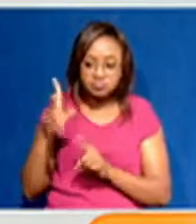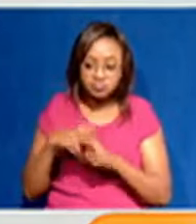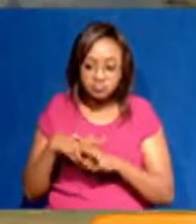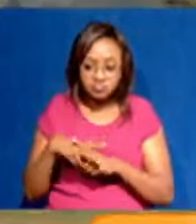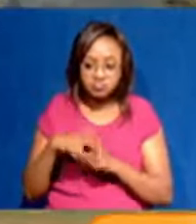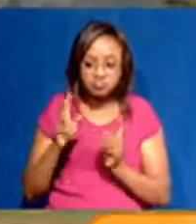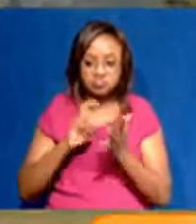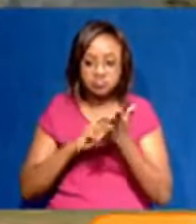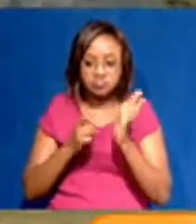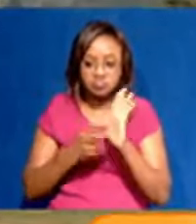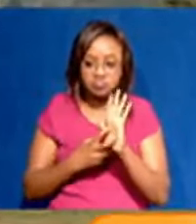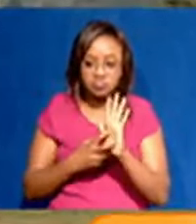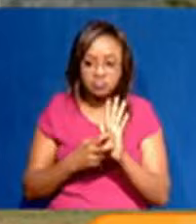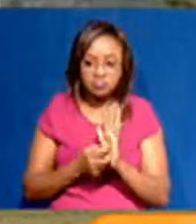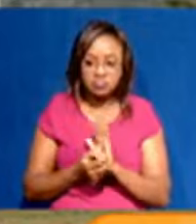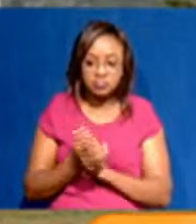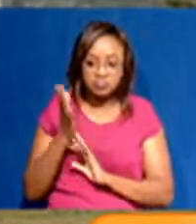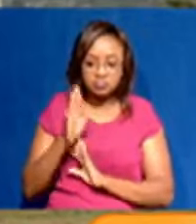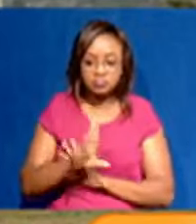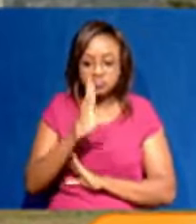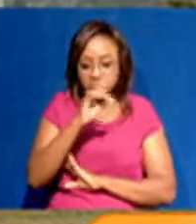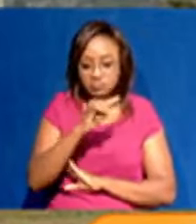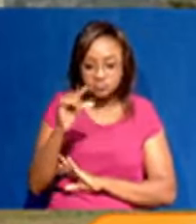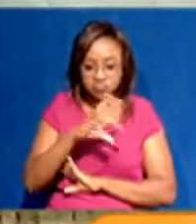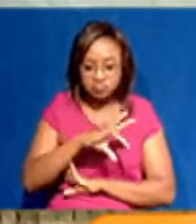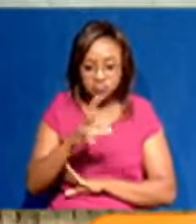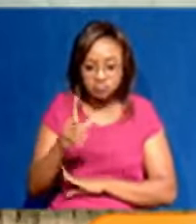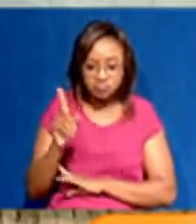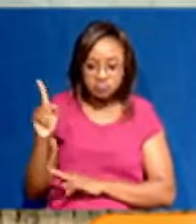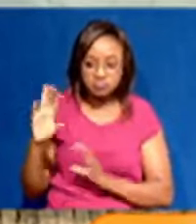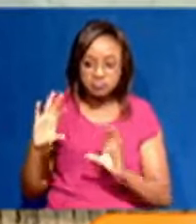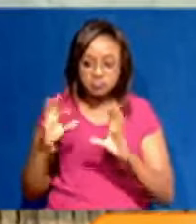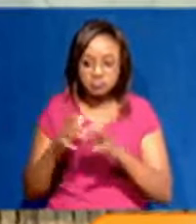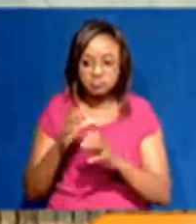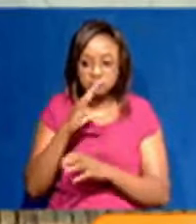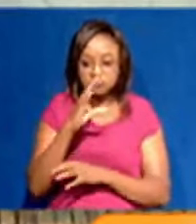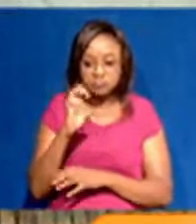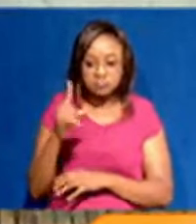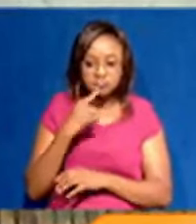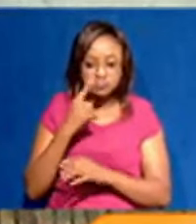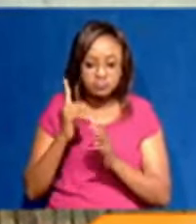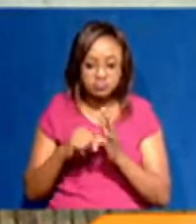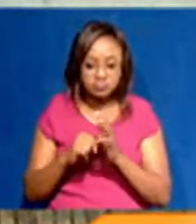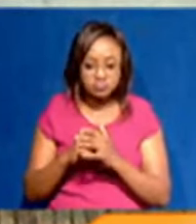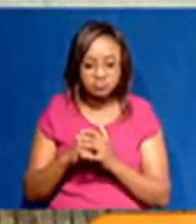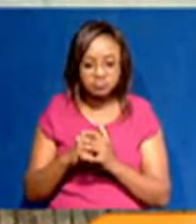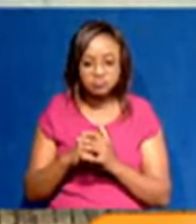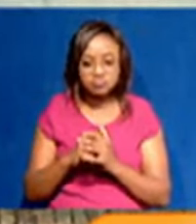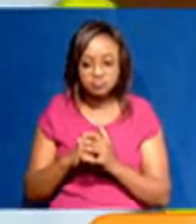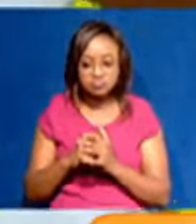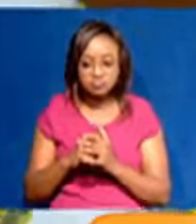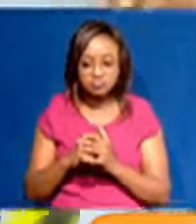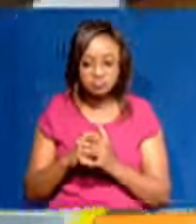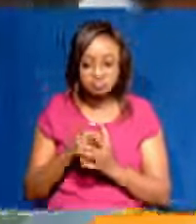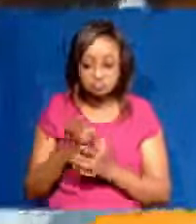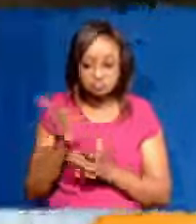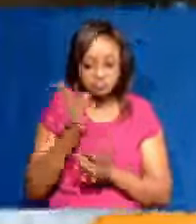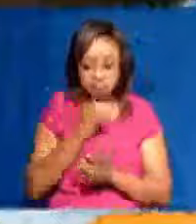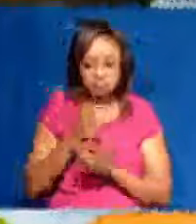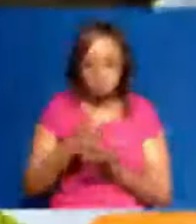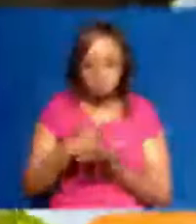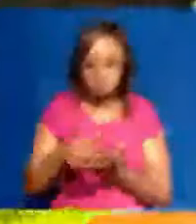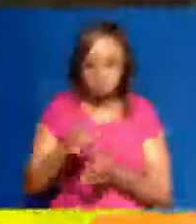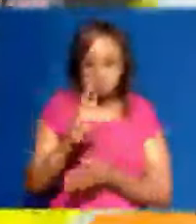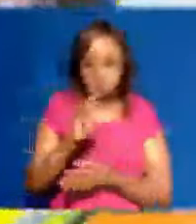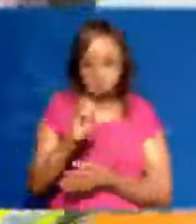electricity project at Kaptik Village in Uasin Gishu County, the corporation CEO Rose Mkalama further revealed that they had signed an MOU